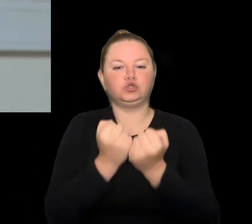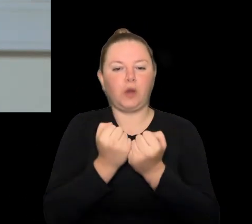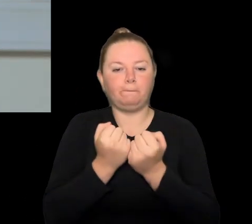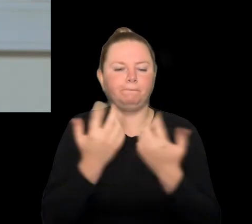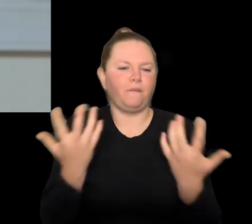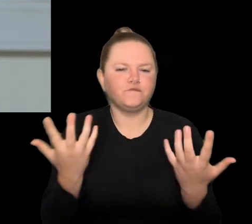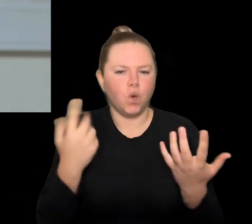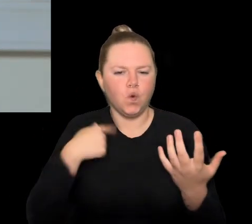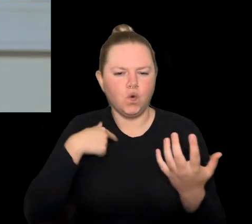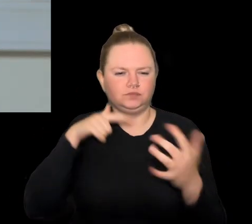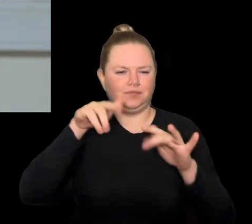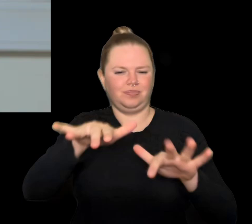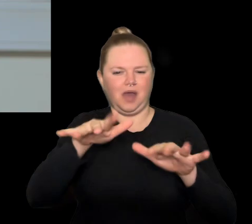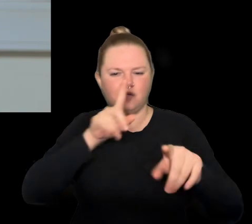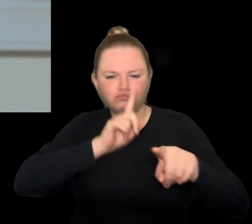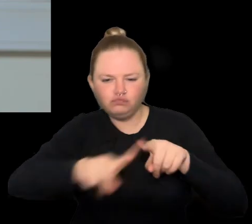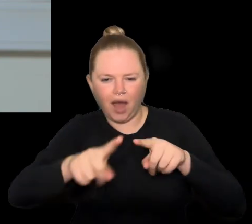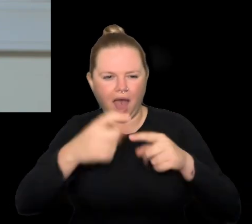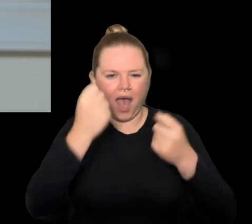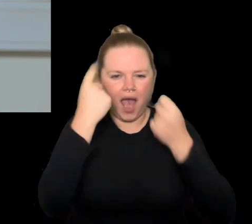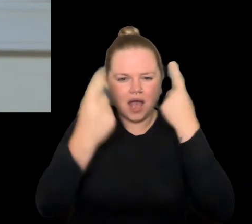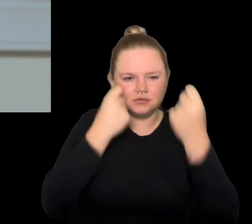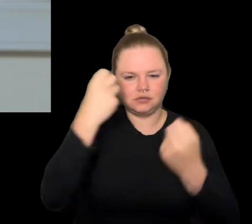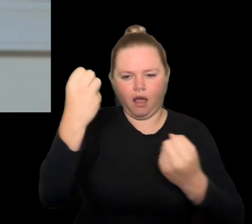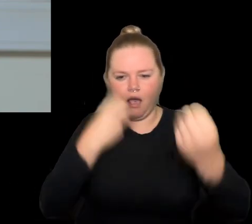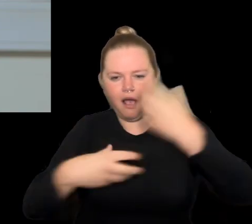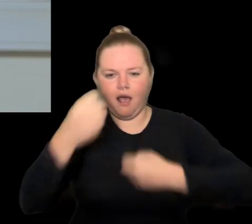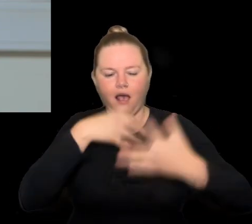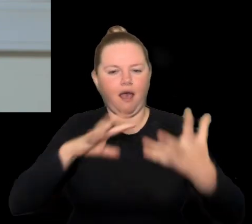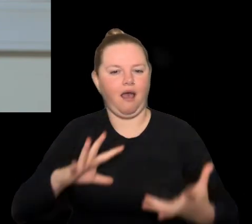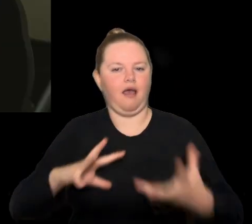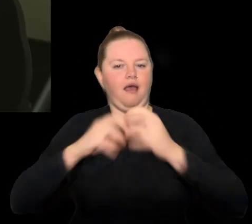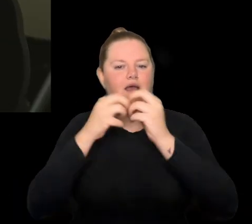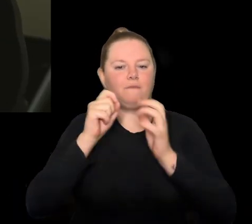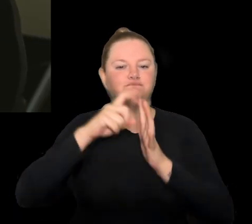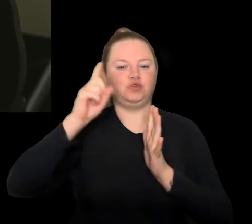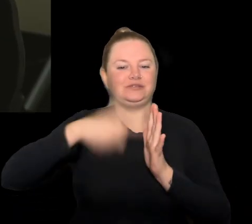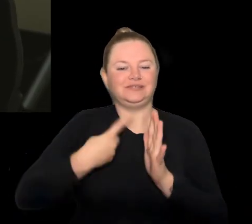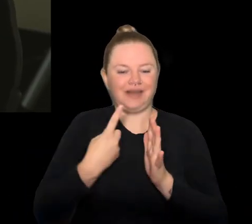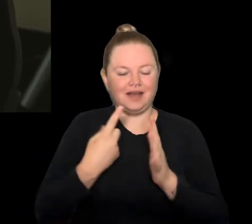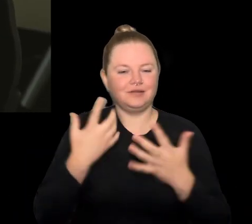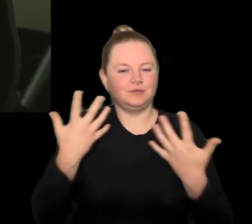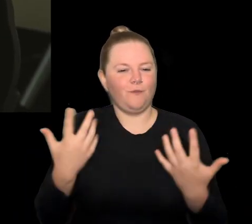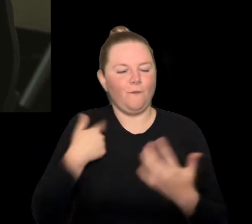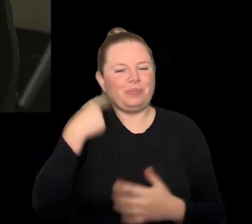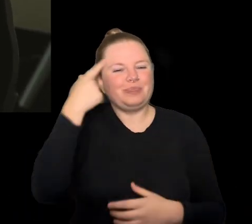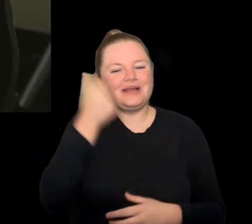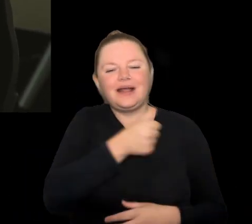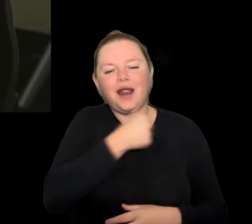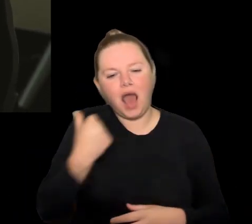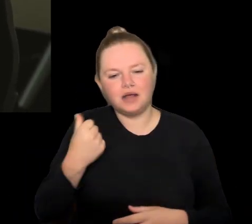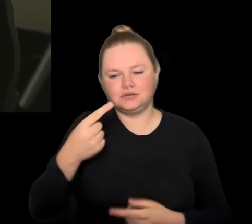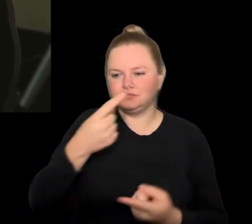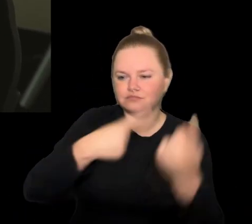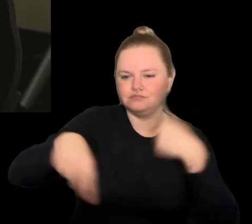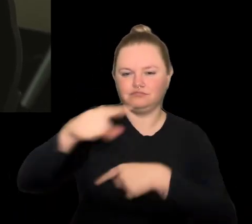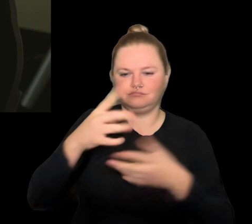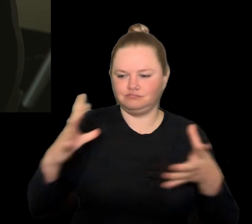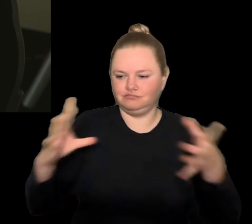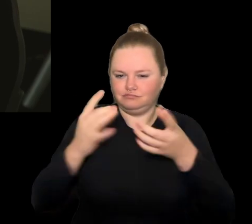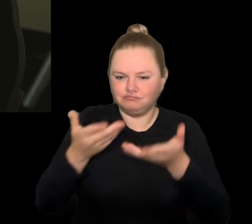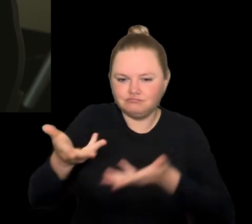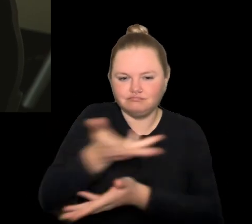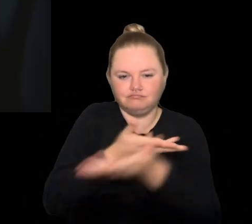obviously we were there to try and get ideas to develop the project. So I think it's nice for them to come together. They've got